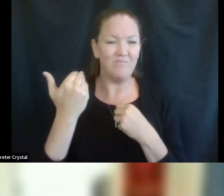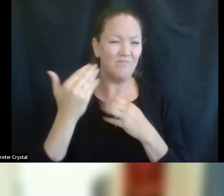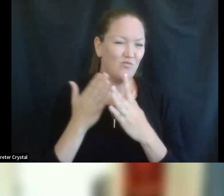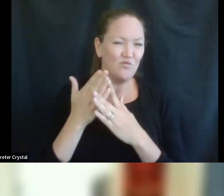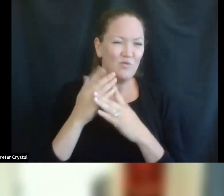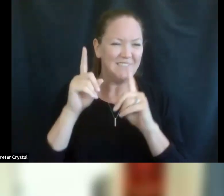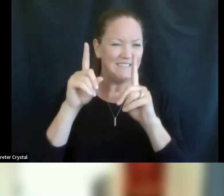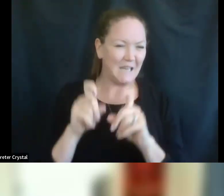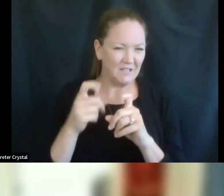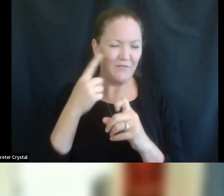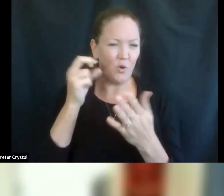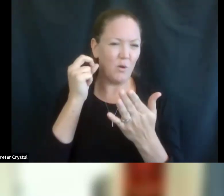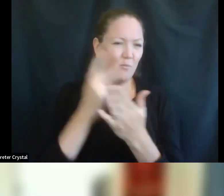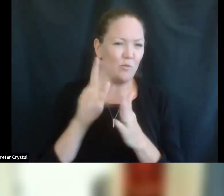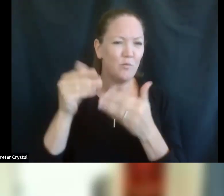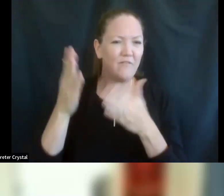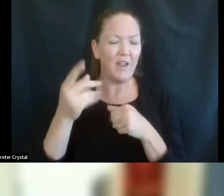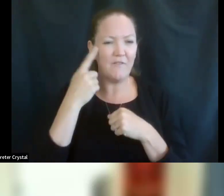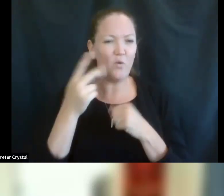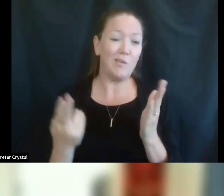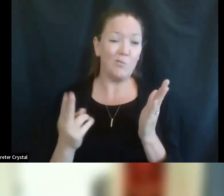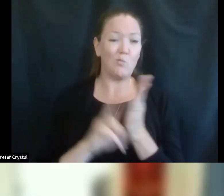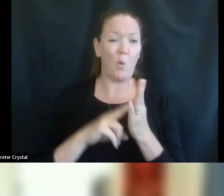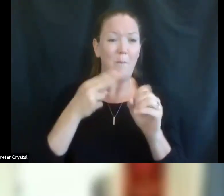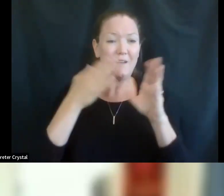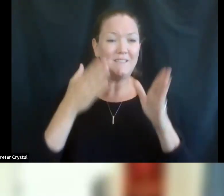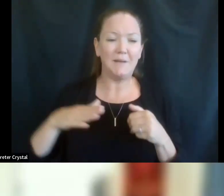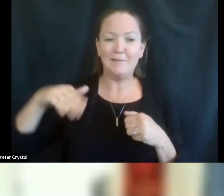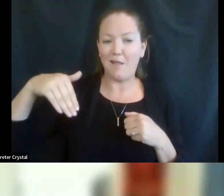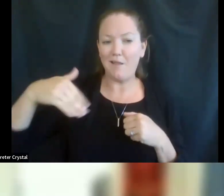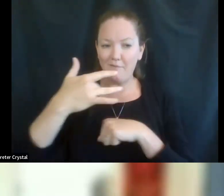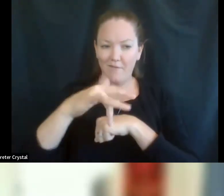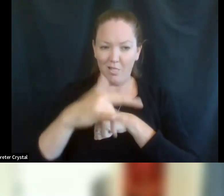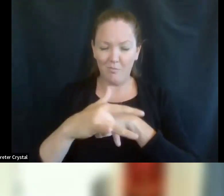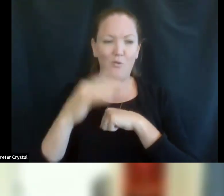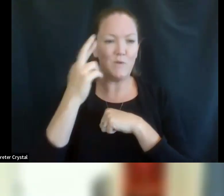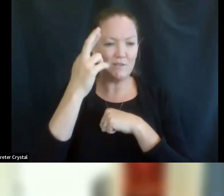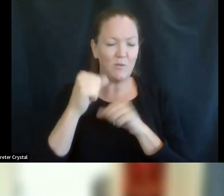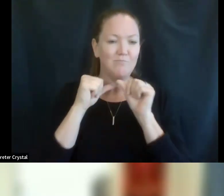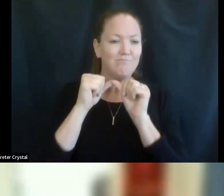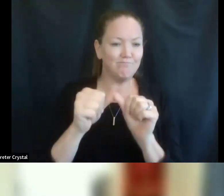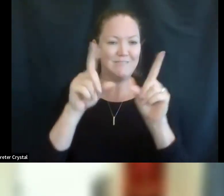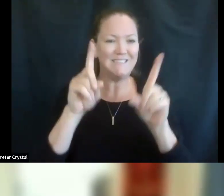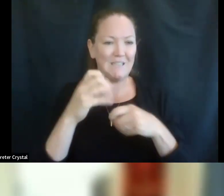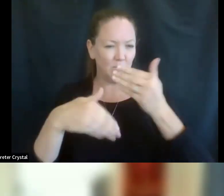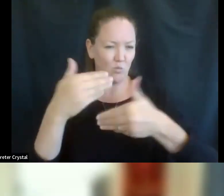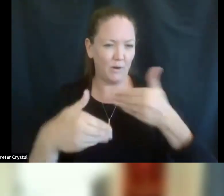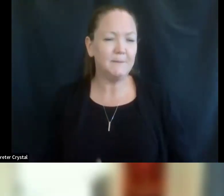providers to start enrolling participants are not available right now because they're still going through the testing process.